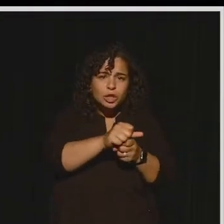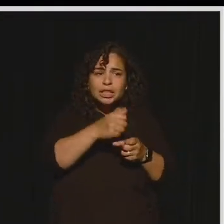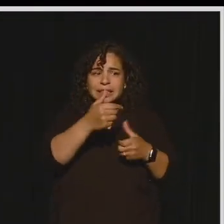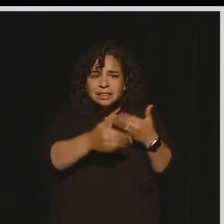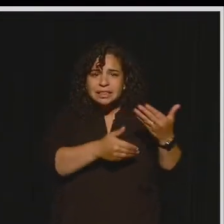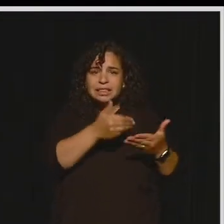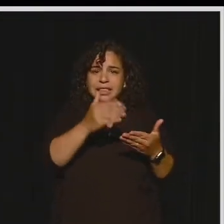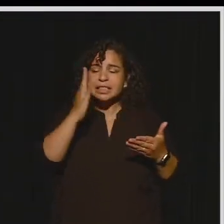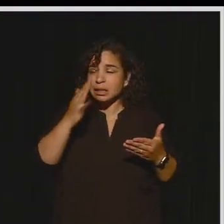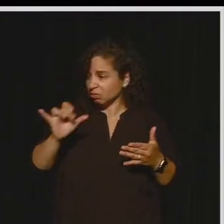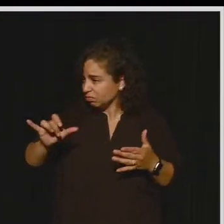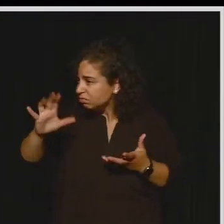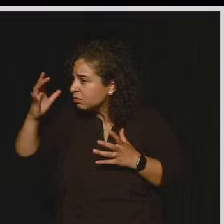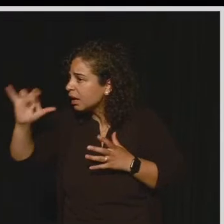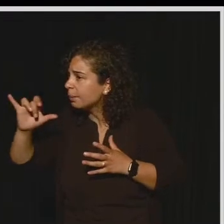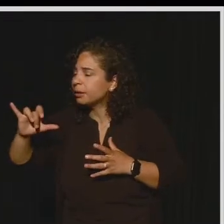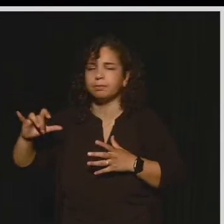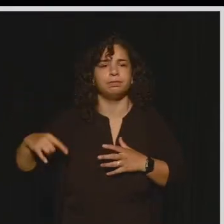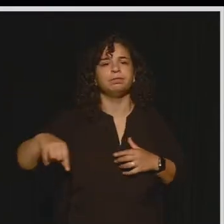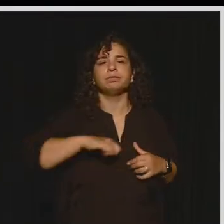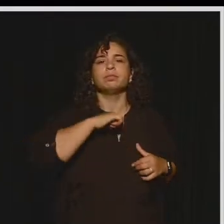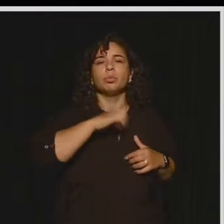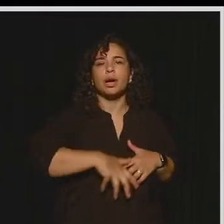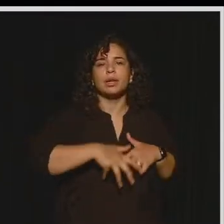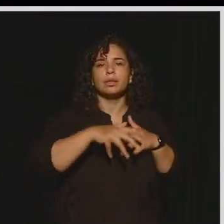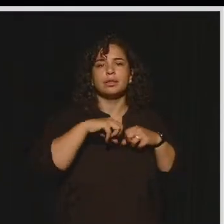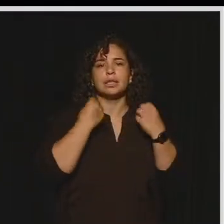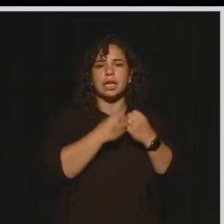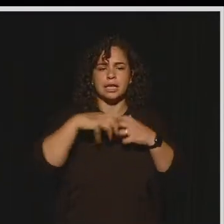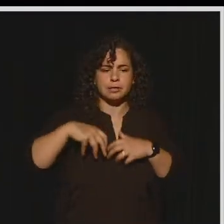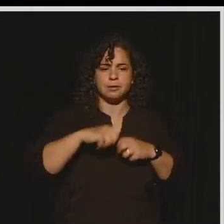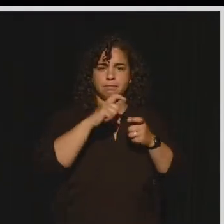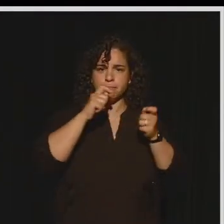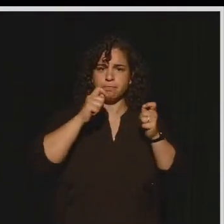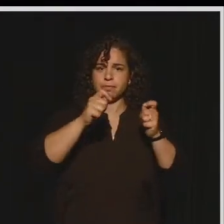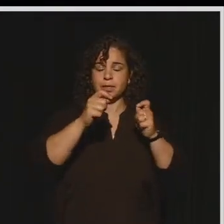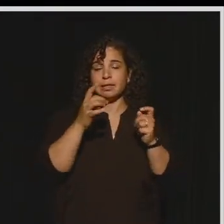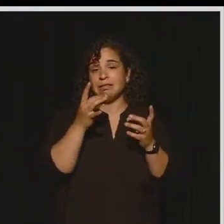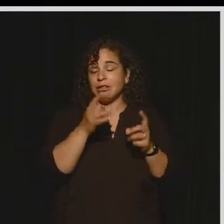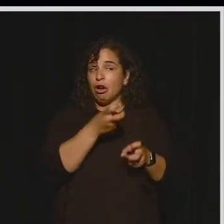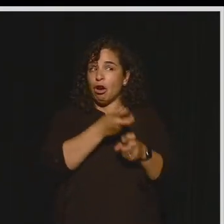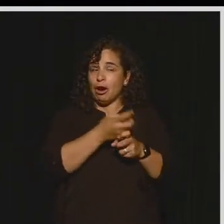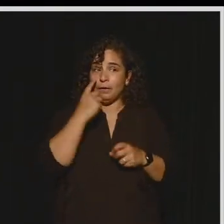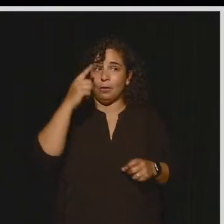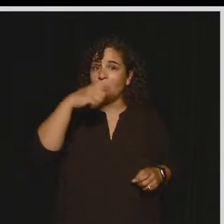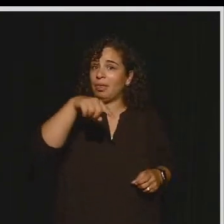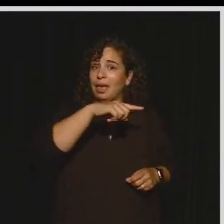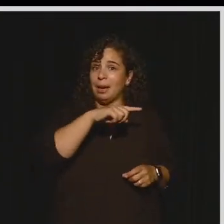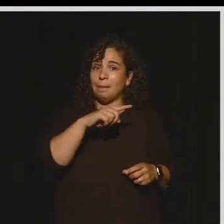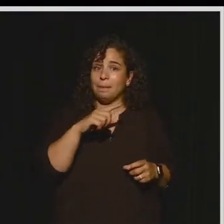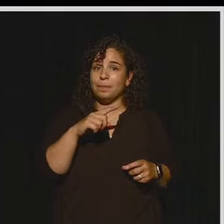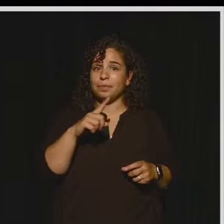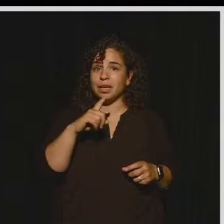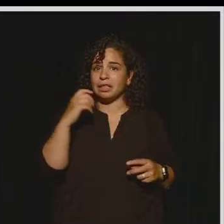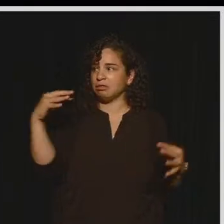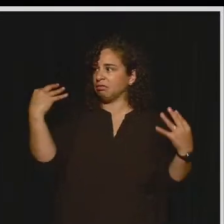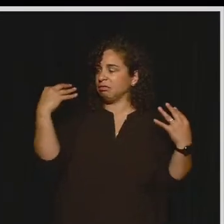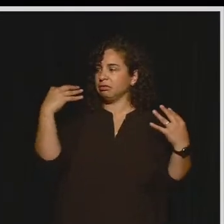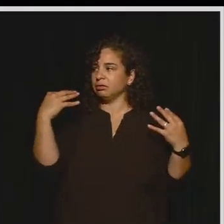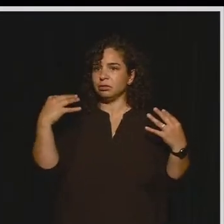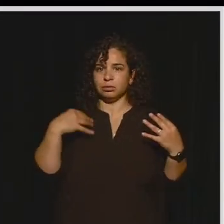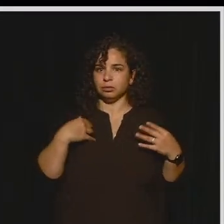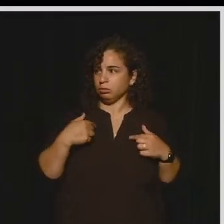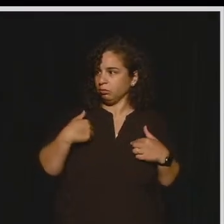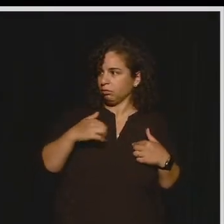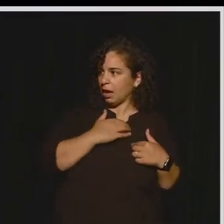initiated by the Pride Society, and I think that it must have been a very difficult position to be in. It was a hotbed, and